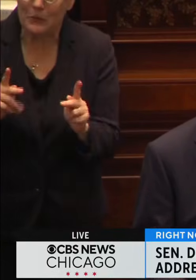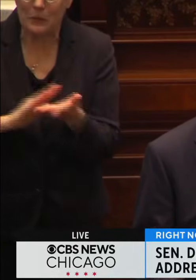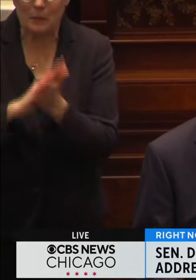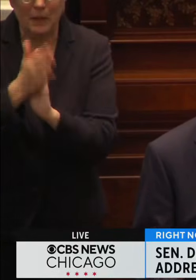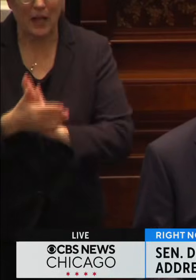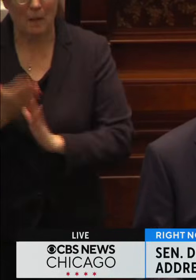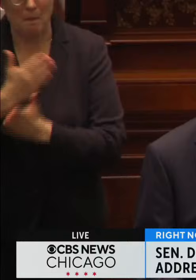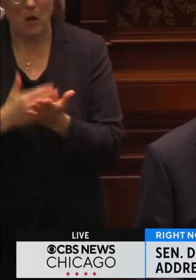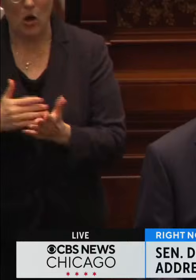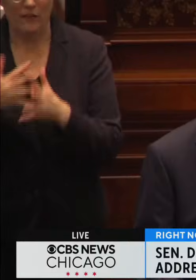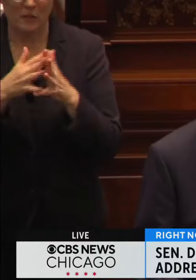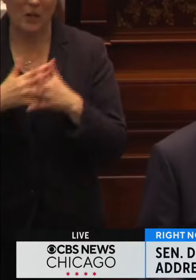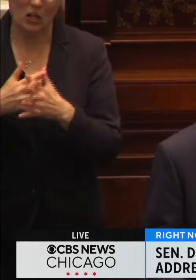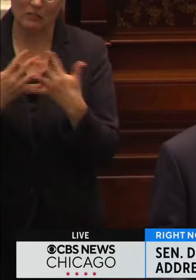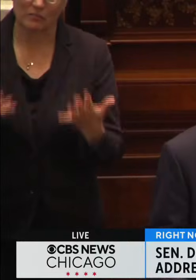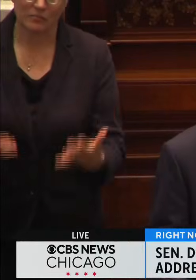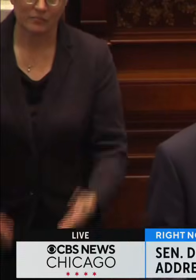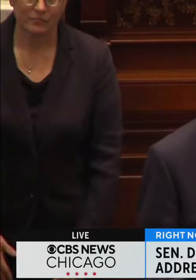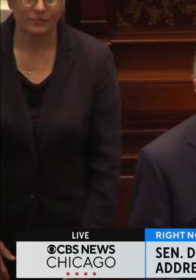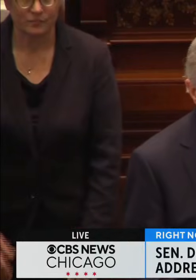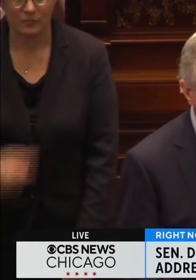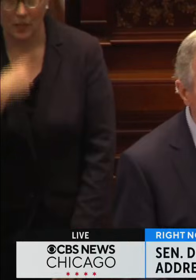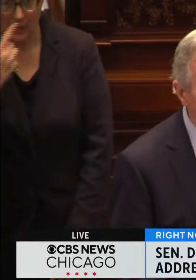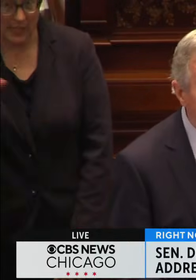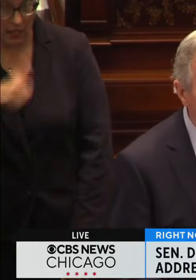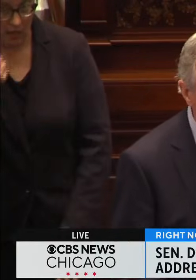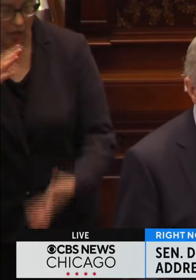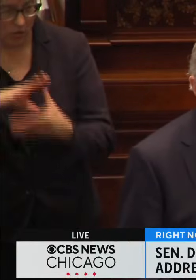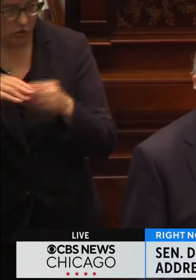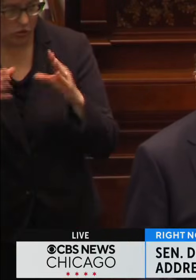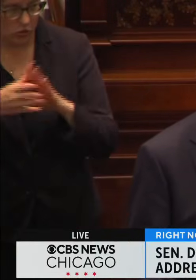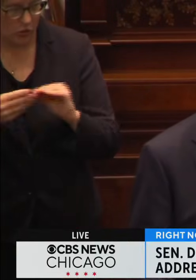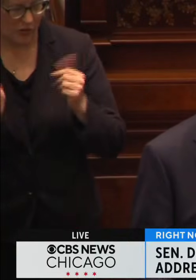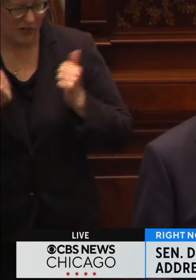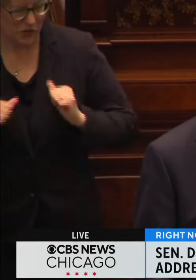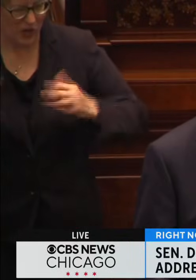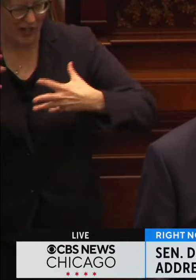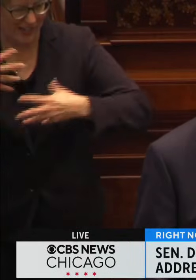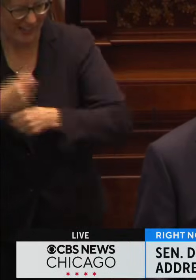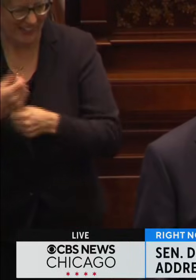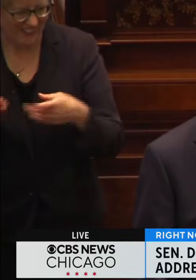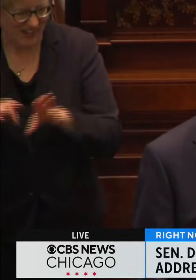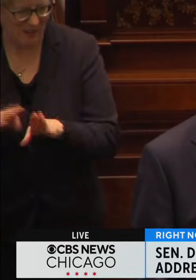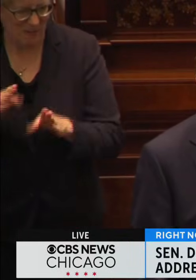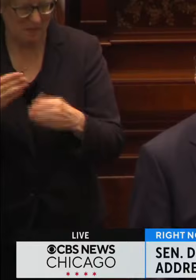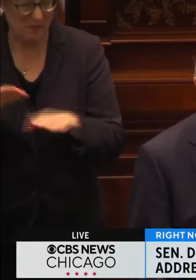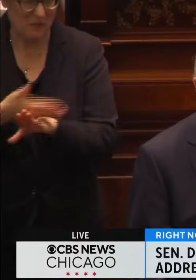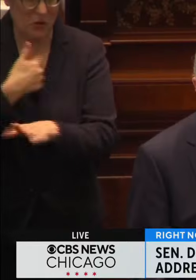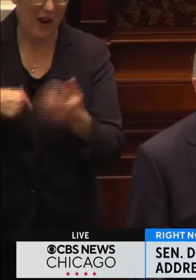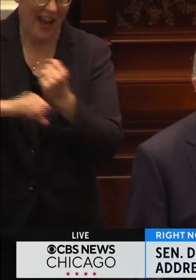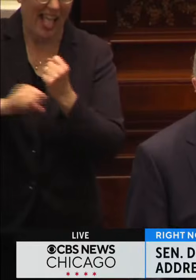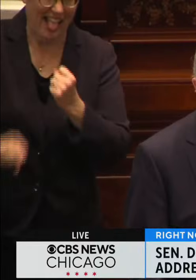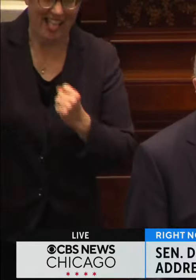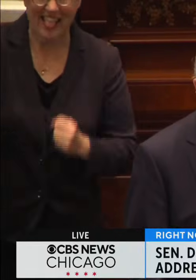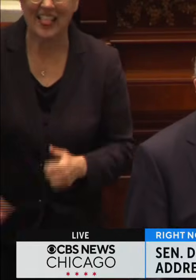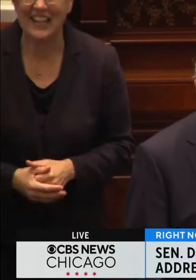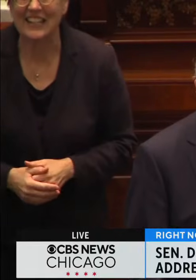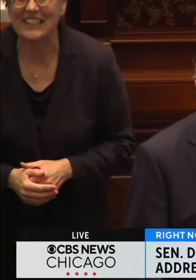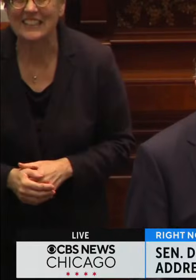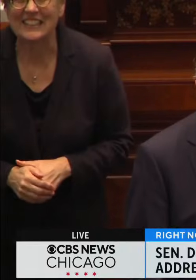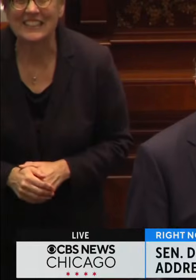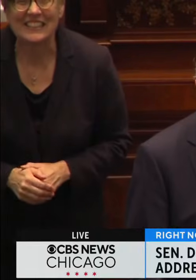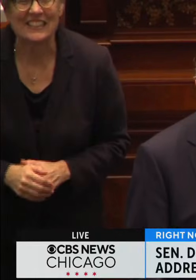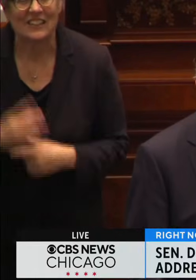too much to ask. Let me tell you another story. I'm going to try to wrap this up without going on too long. When I